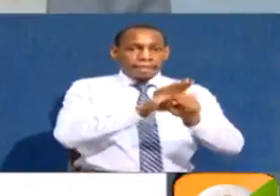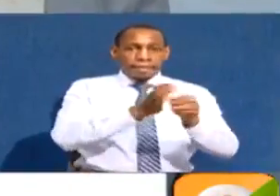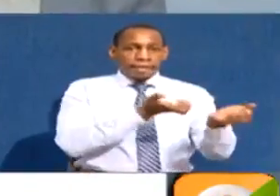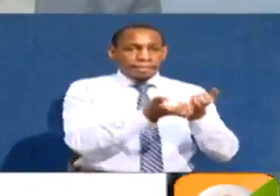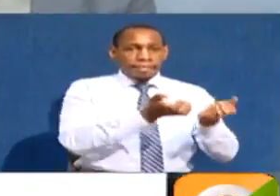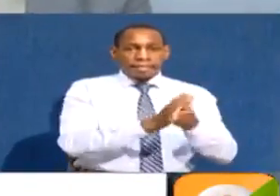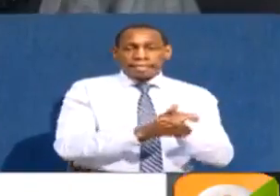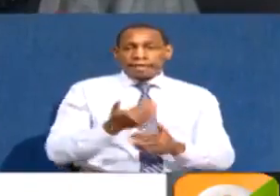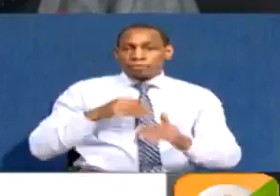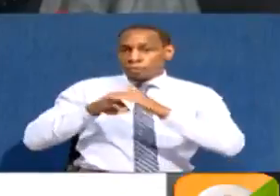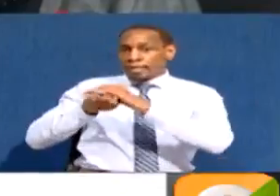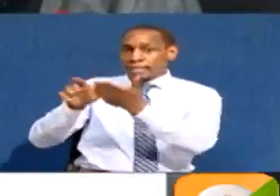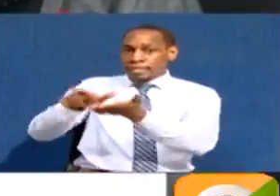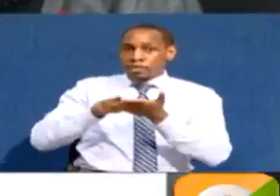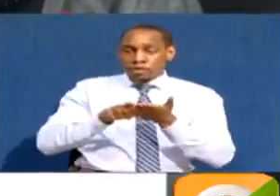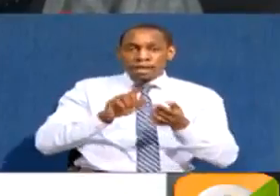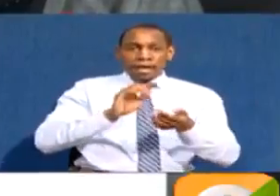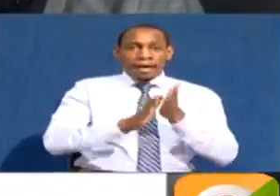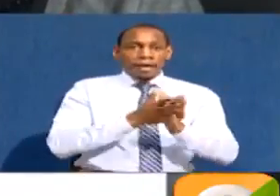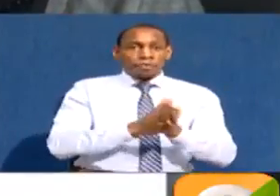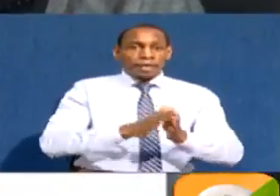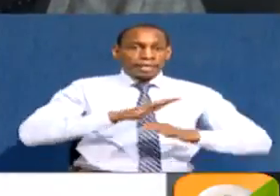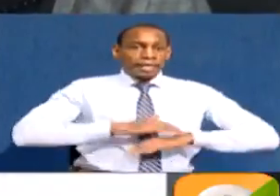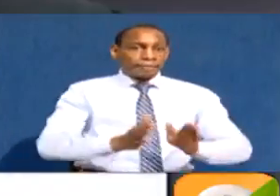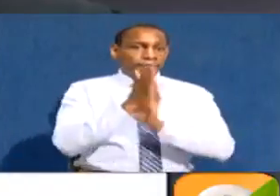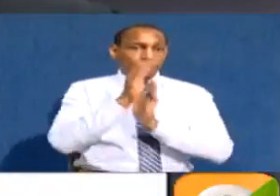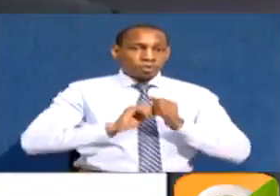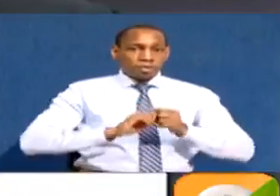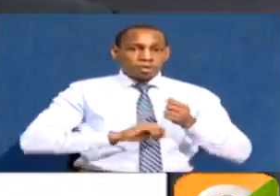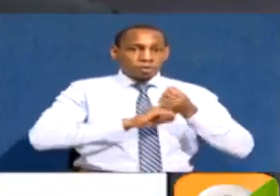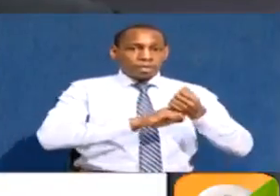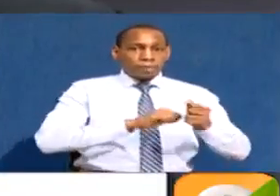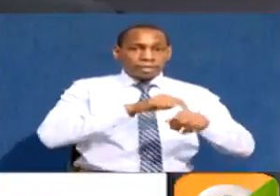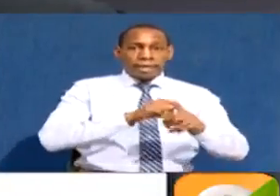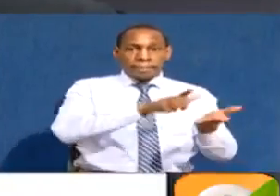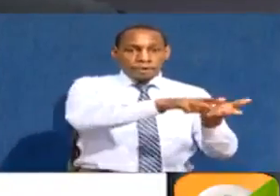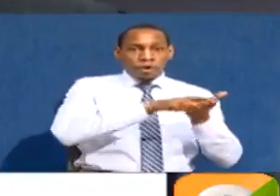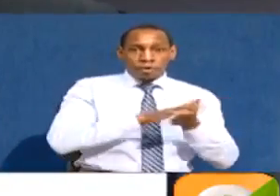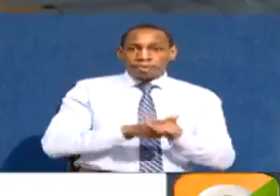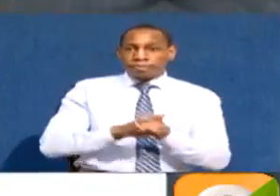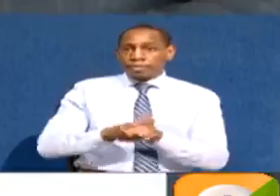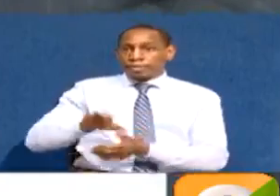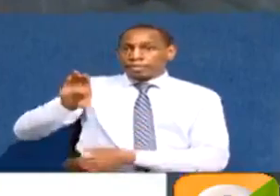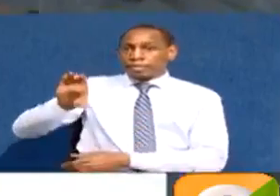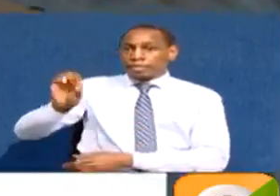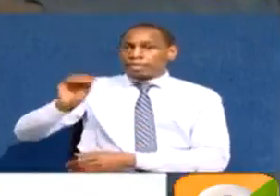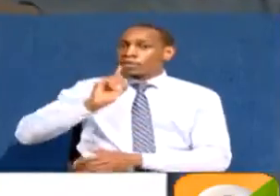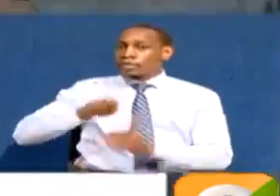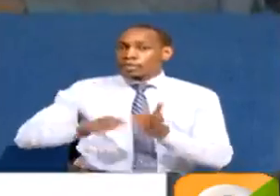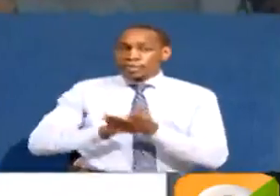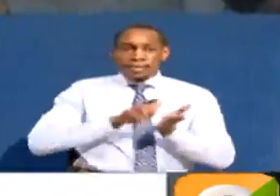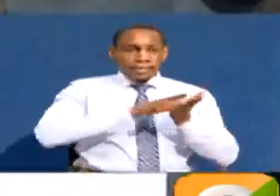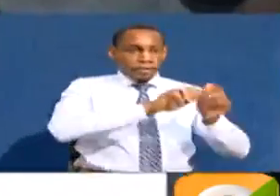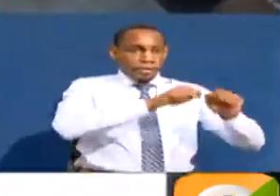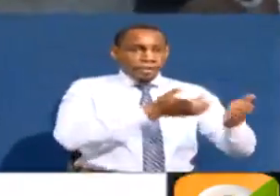face in accessing credit is lack of adequate collateral to support their borrowing. Sidian Bank CEO Shegedombe says the facility